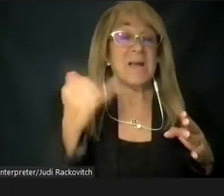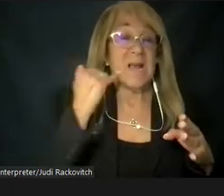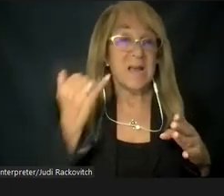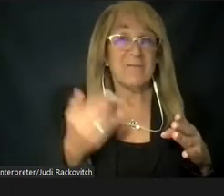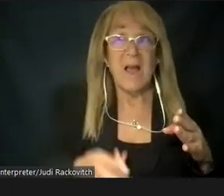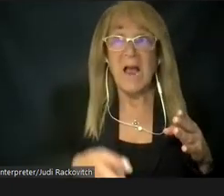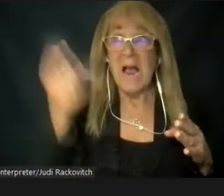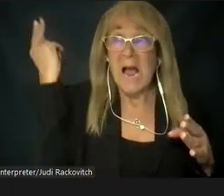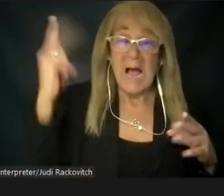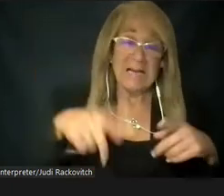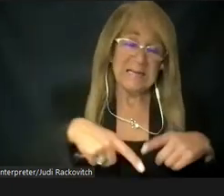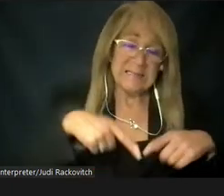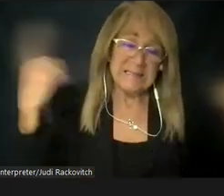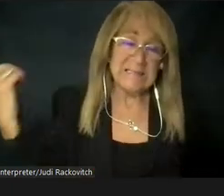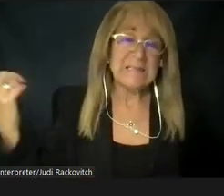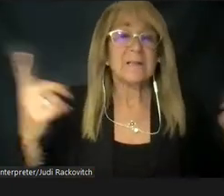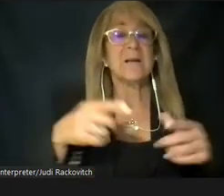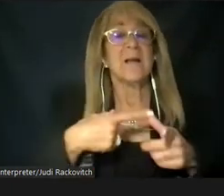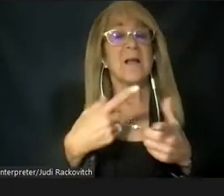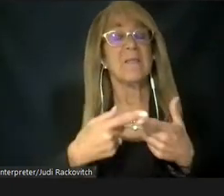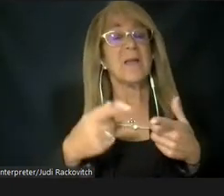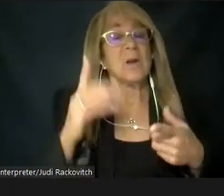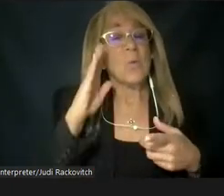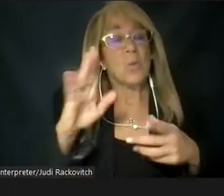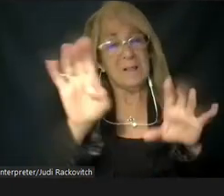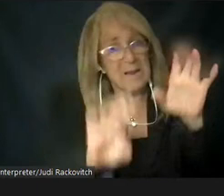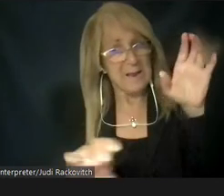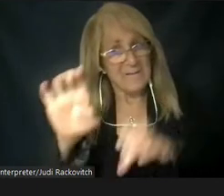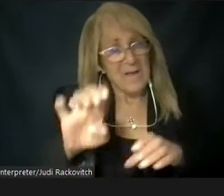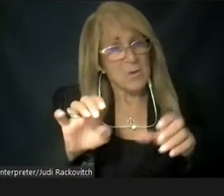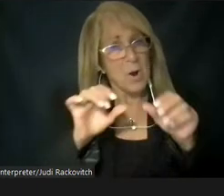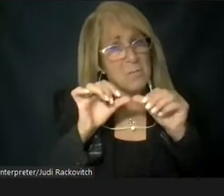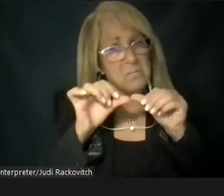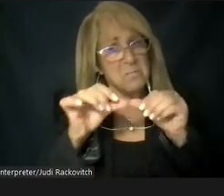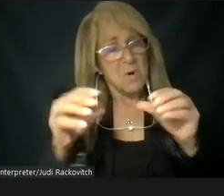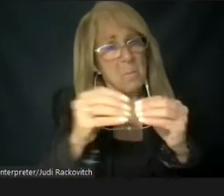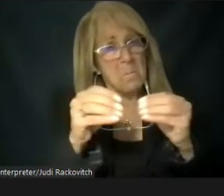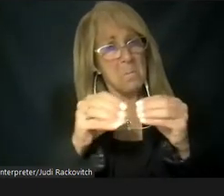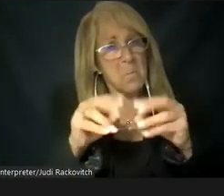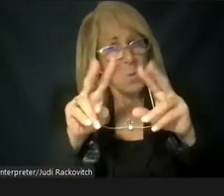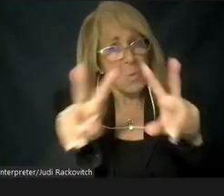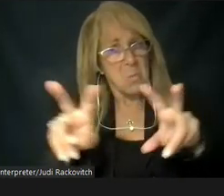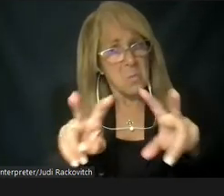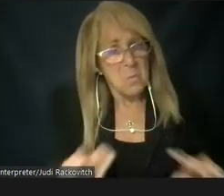adverse effects, we evaluate further mitigations or alternatives to avoid or reduce those effects.